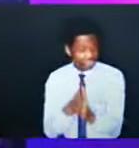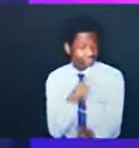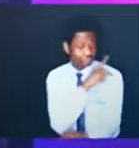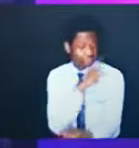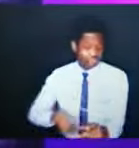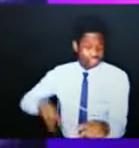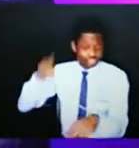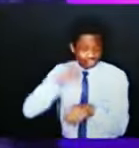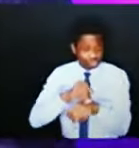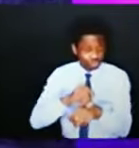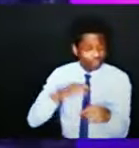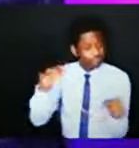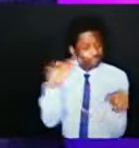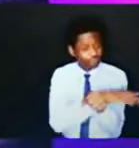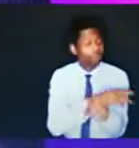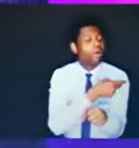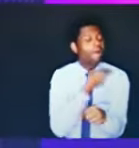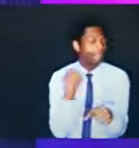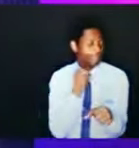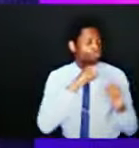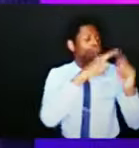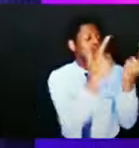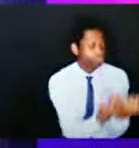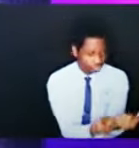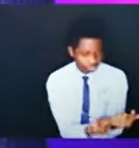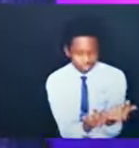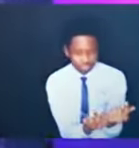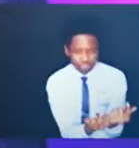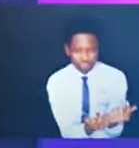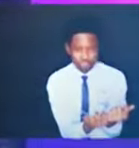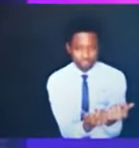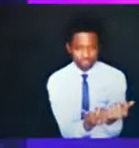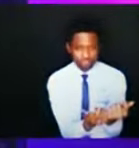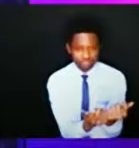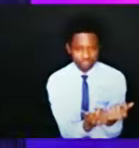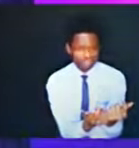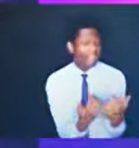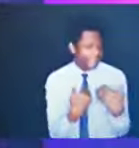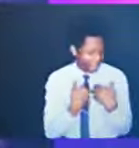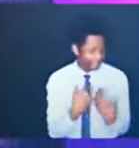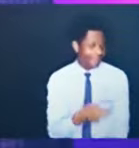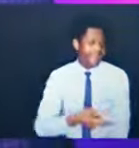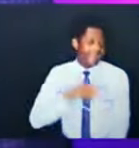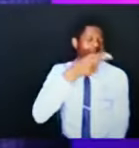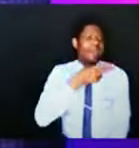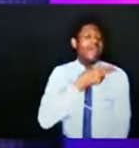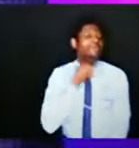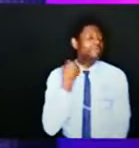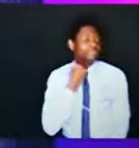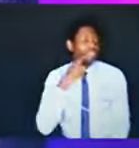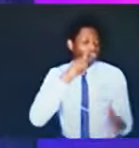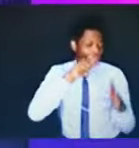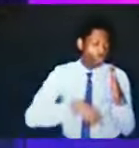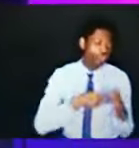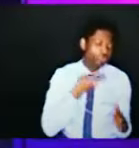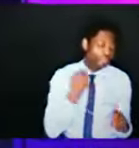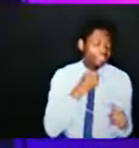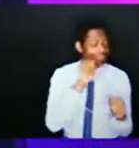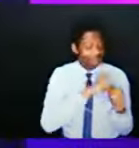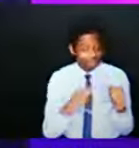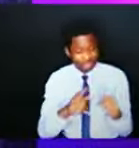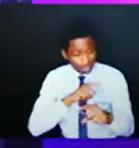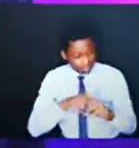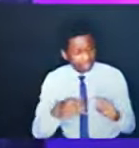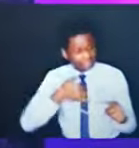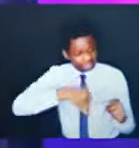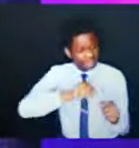priests. Now were asofo aheman. Now they had the high priest and the low priest and all that, but every one